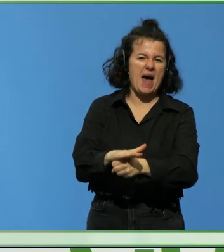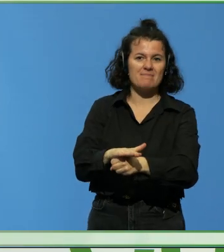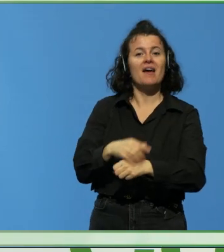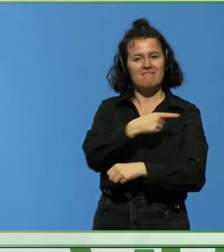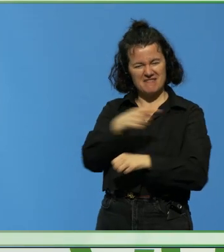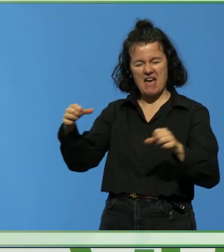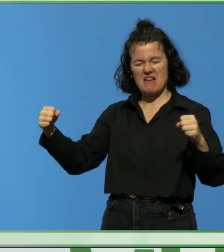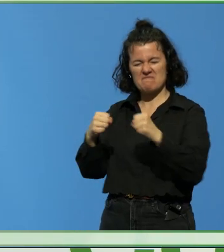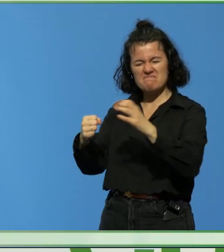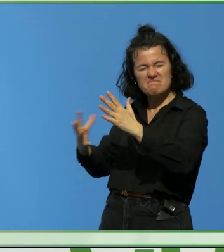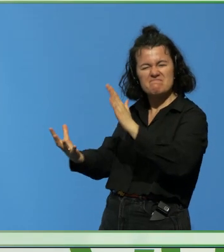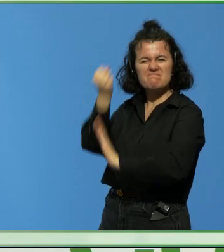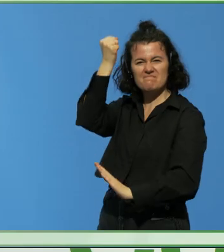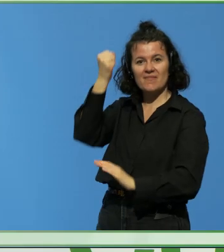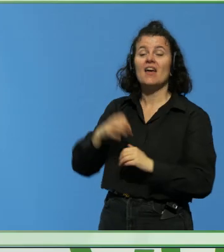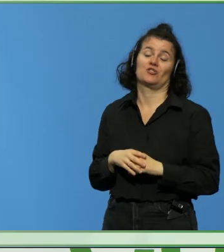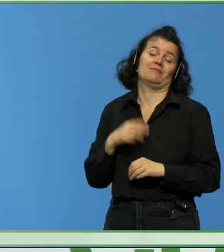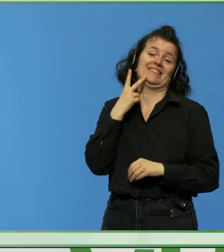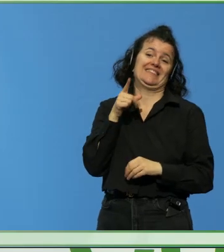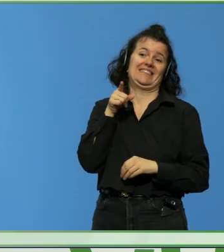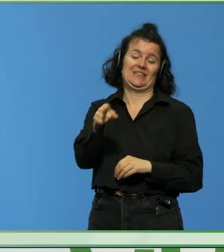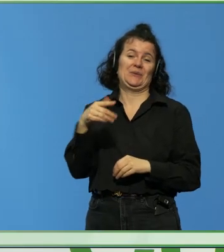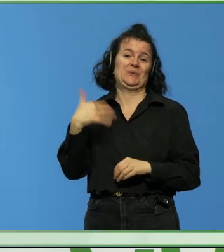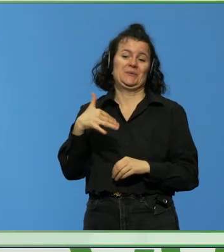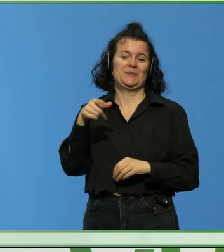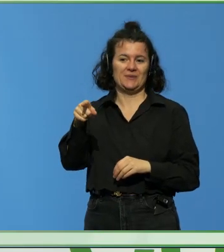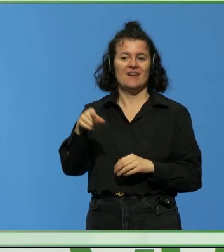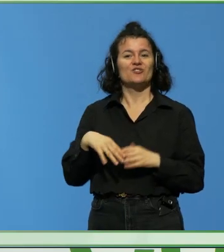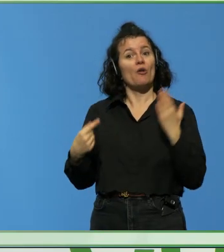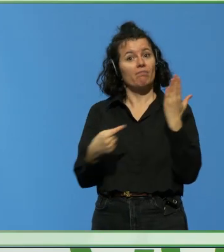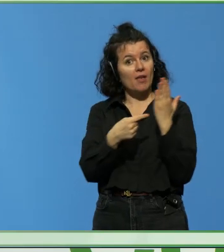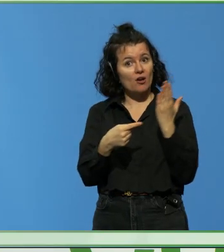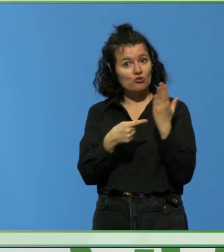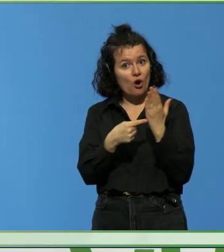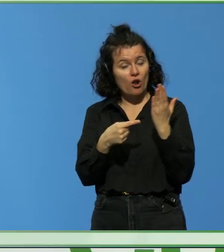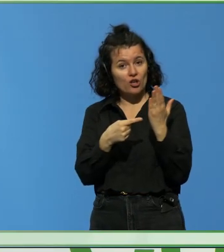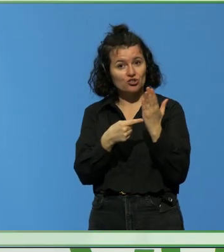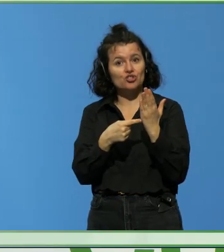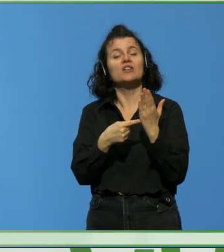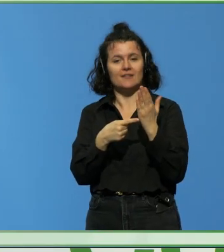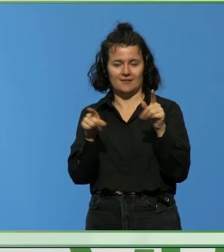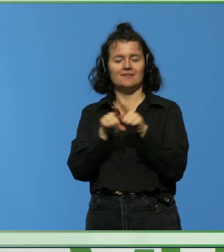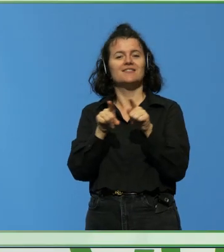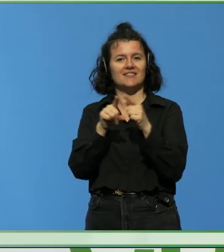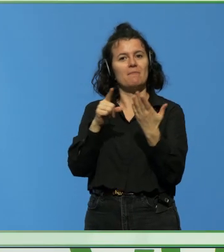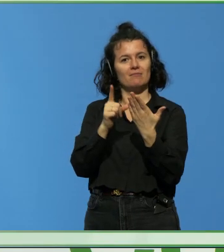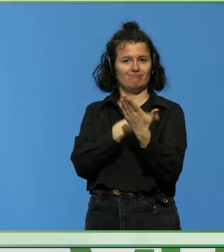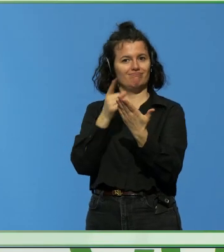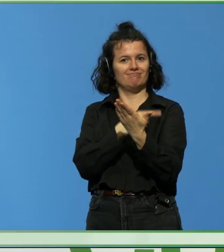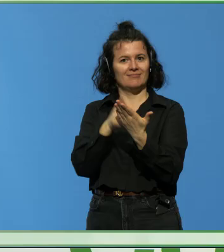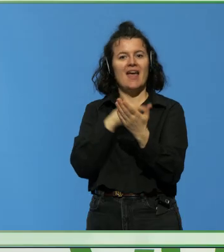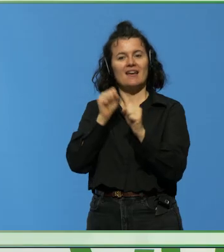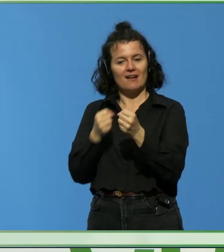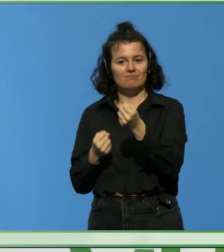this technology-facilitated Noor AI. It's the first ever chatbot in the Asia Pacific to talk about